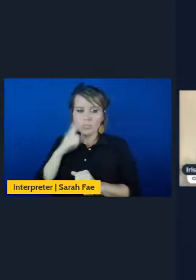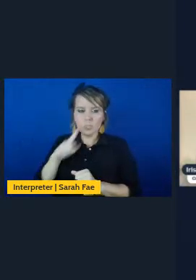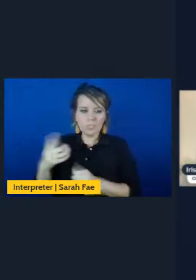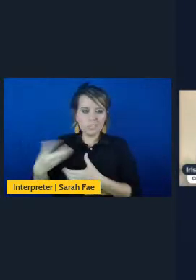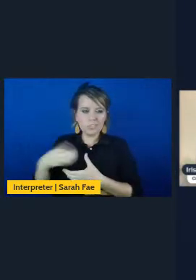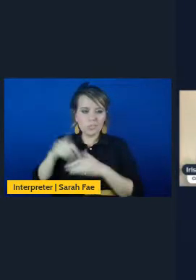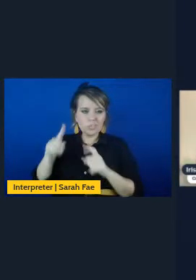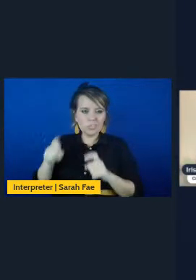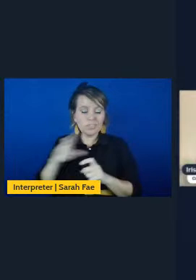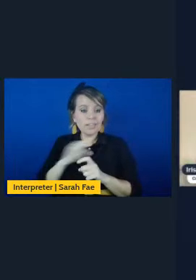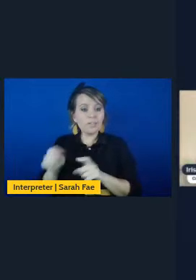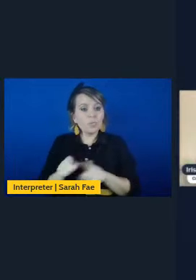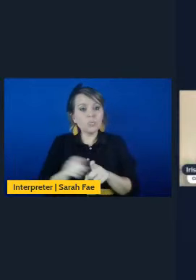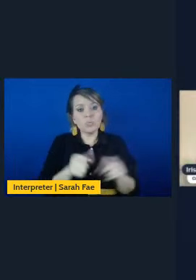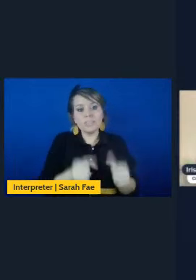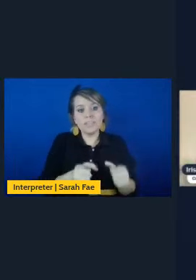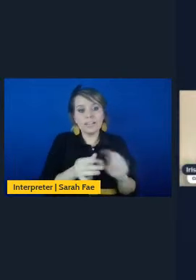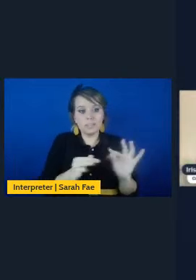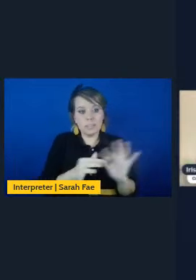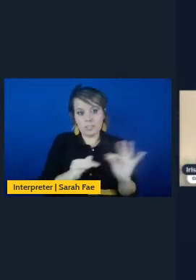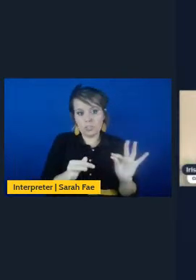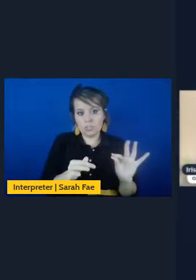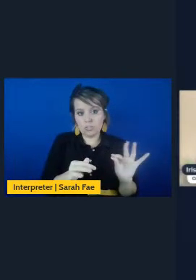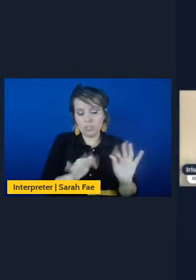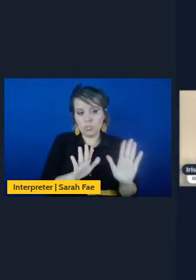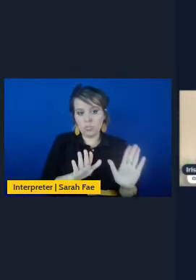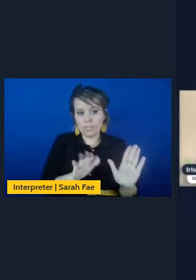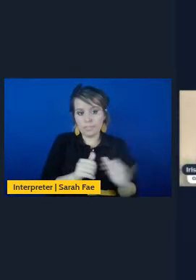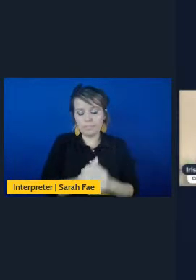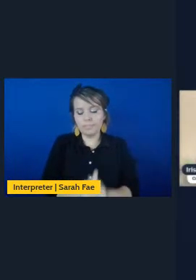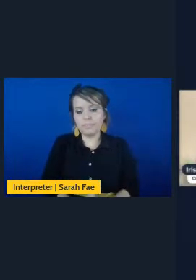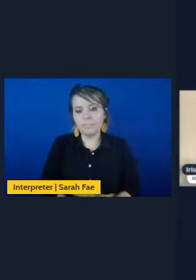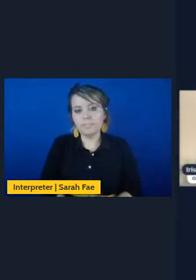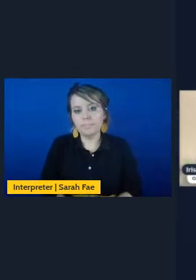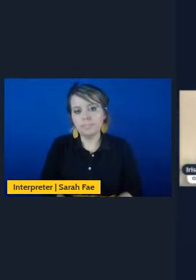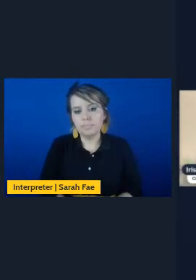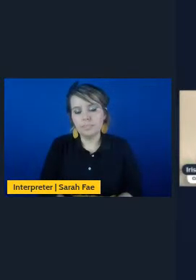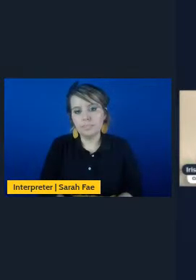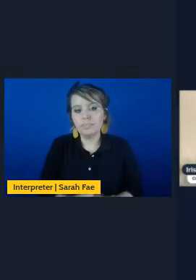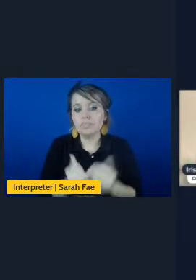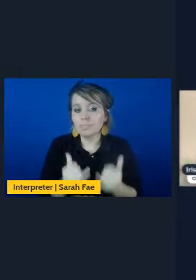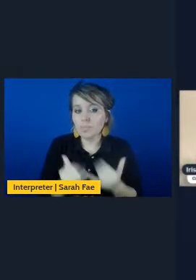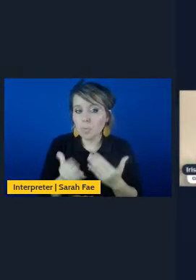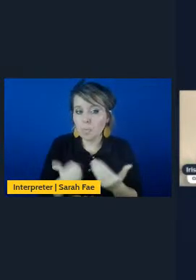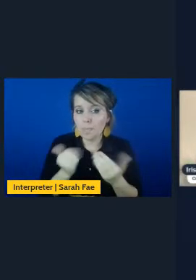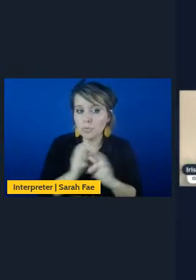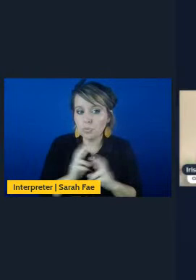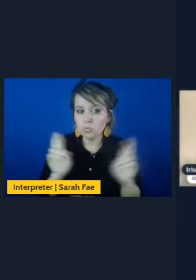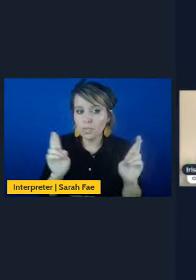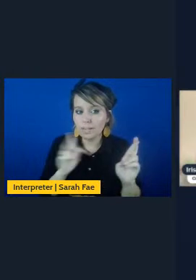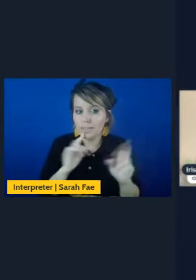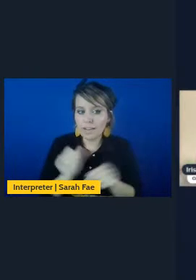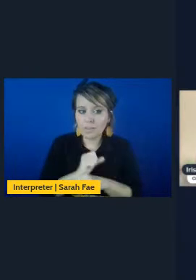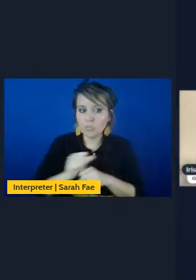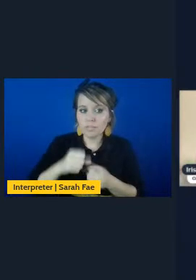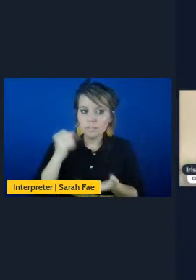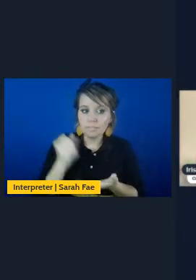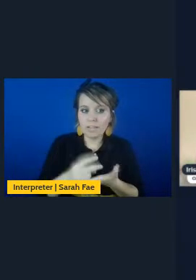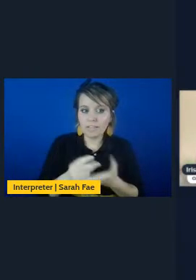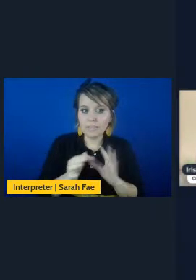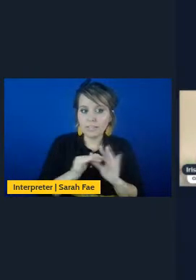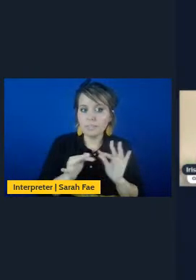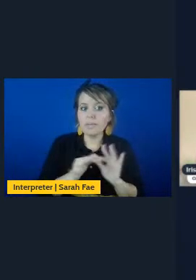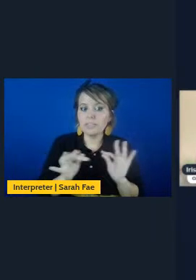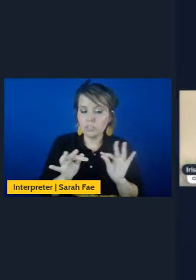text message. Great. Now, we are almost ready to actually validate that the message is